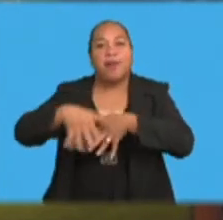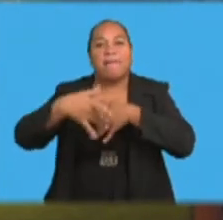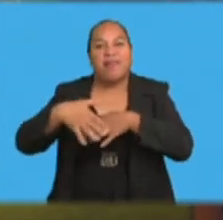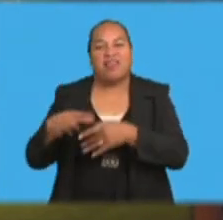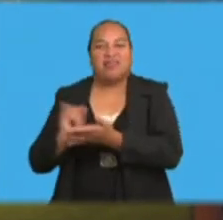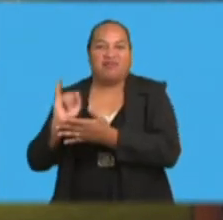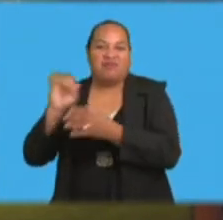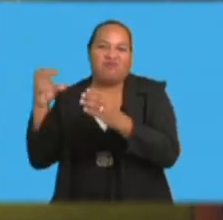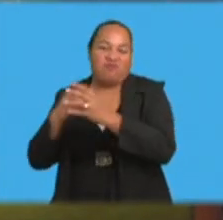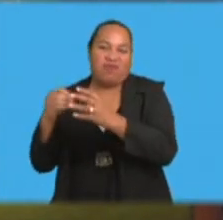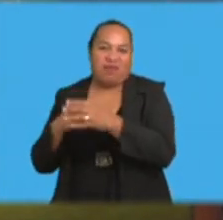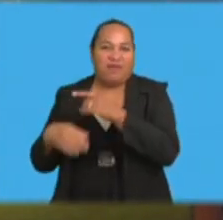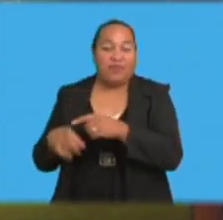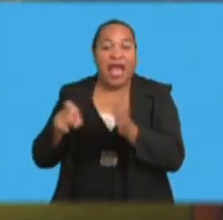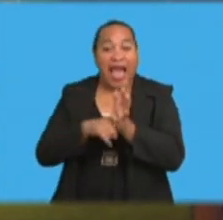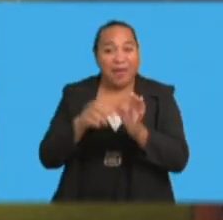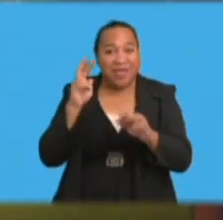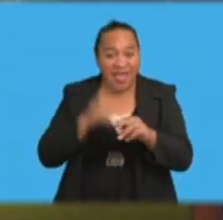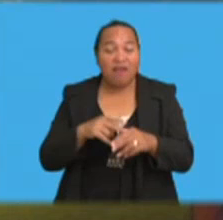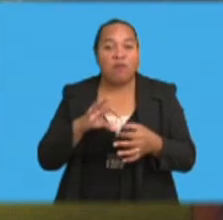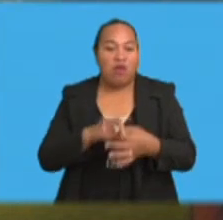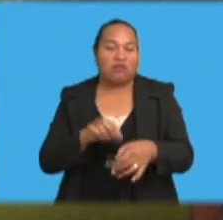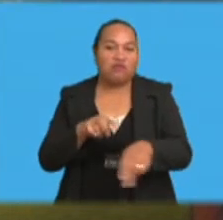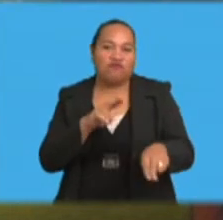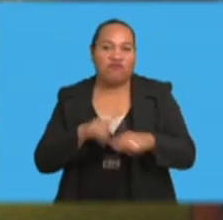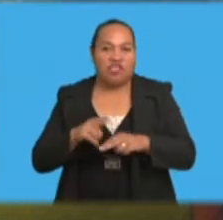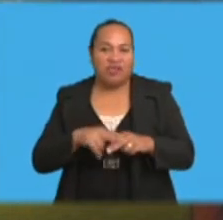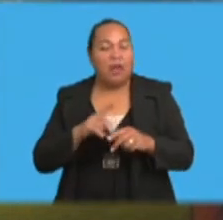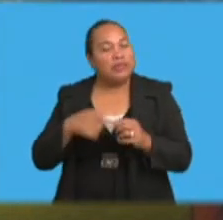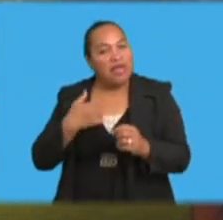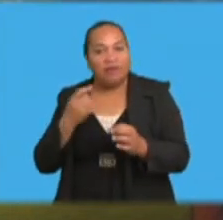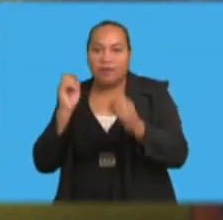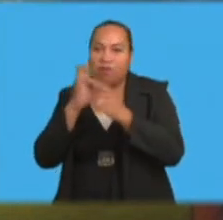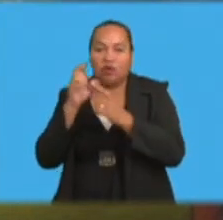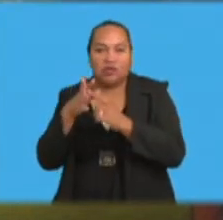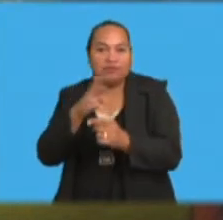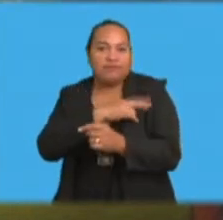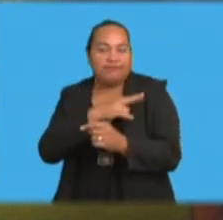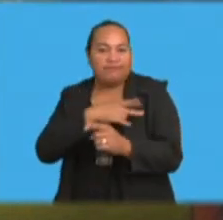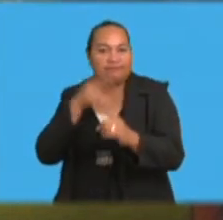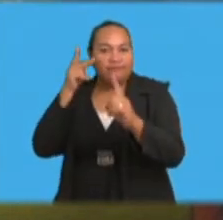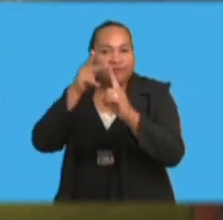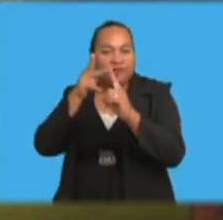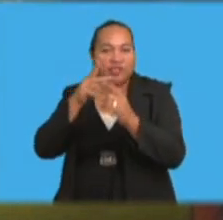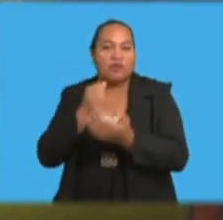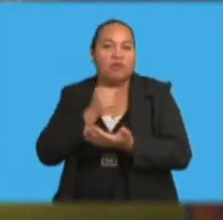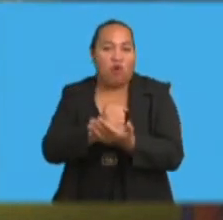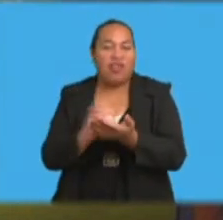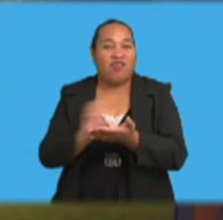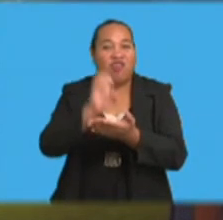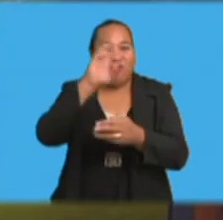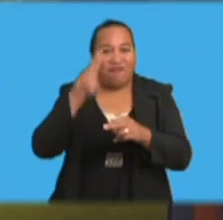the RBF, as Fiji's central bank, maintains a unique yet significant role in the management of the Fijian economy. For a developing country